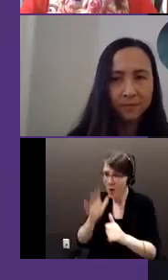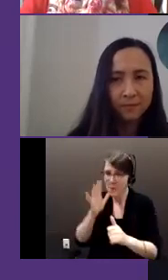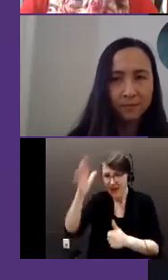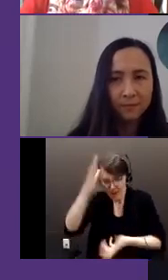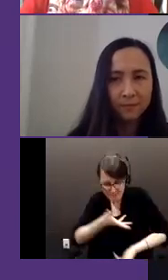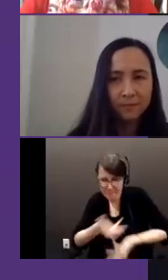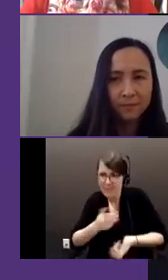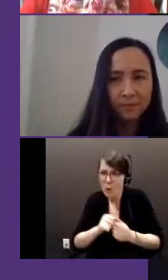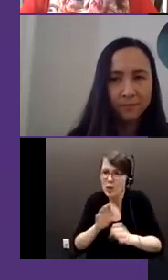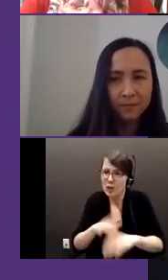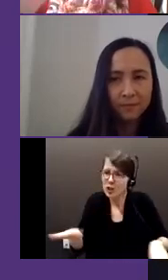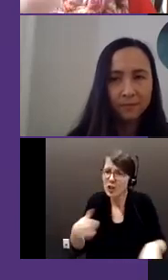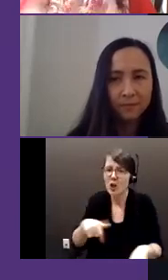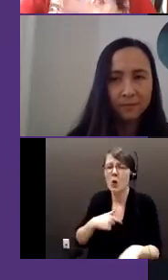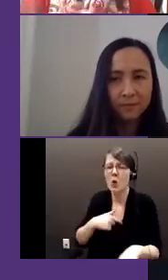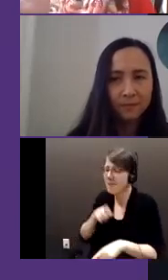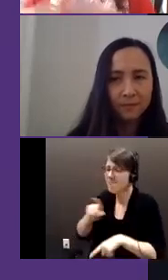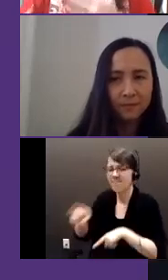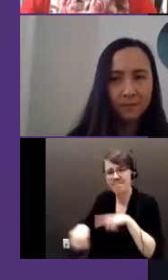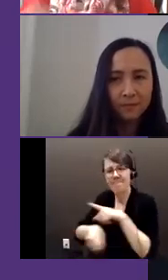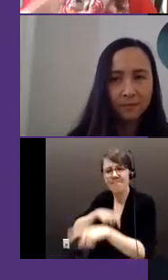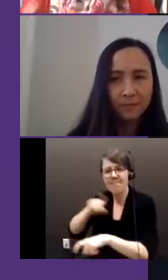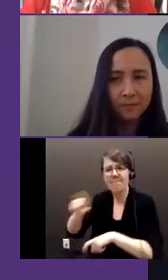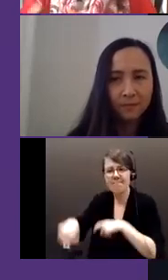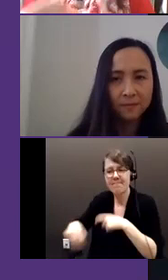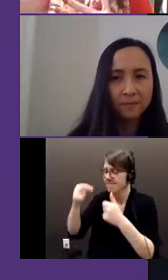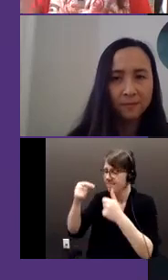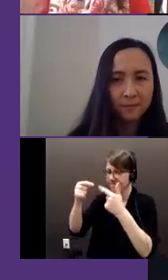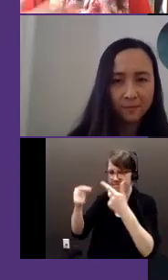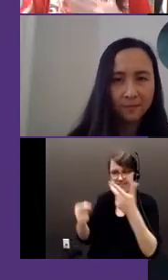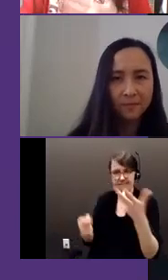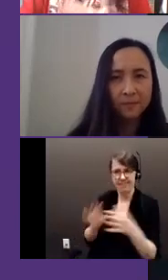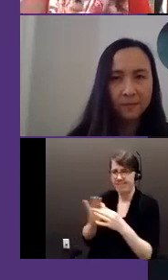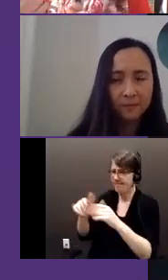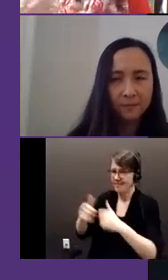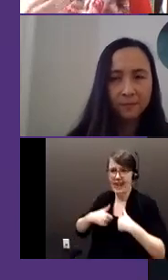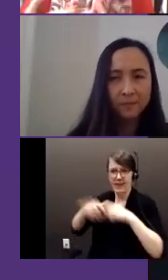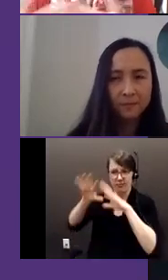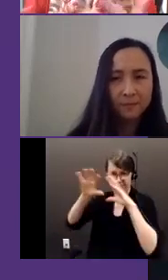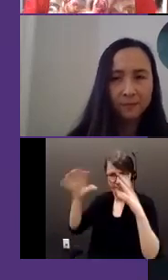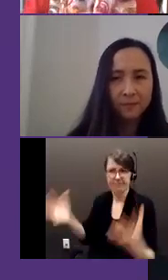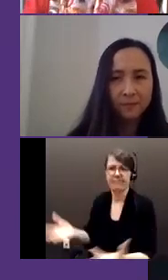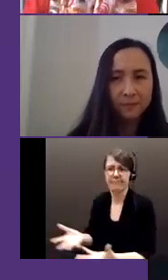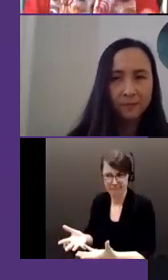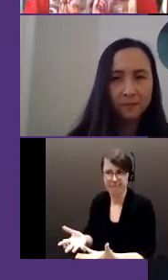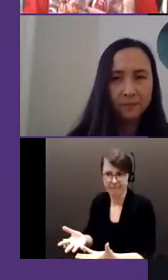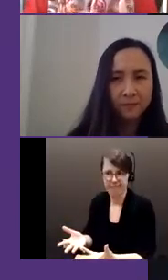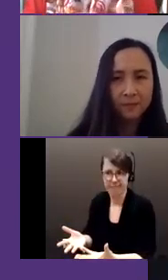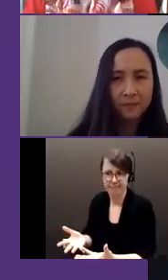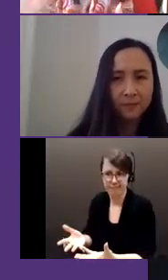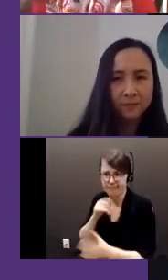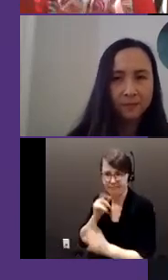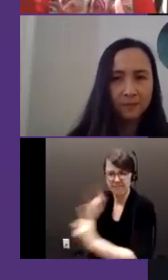curious about other things that have happened in their life. And only when we start to, and then we ask folks, what